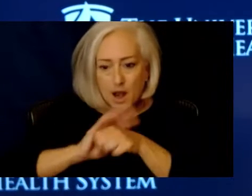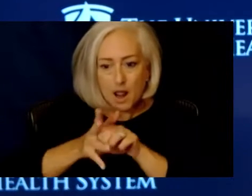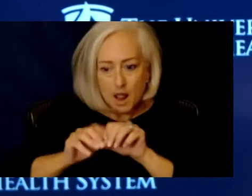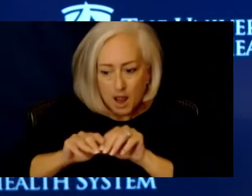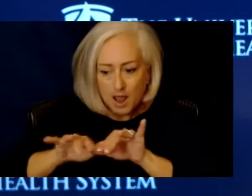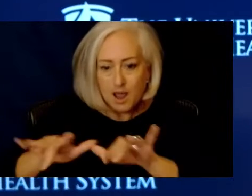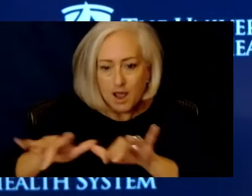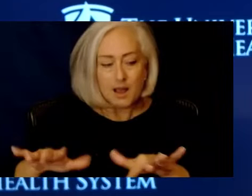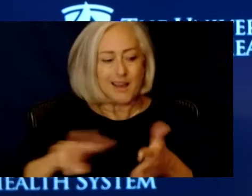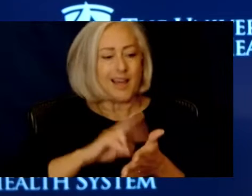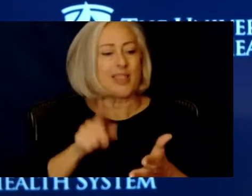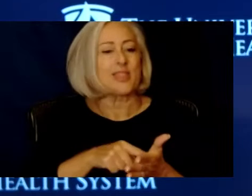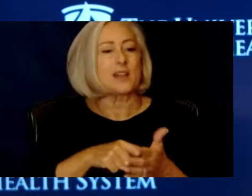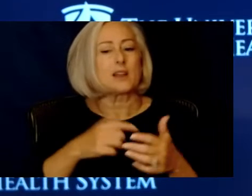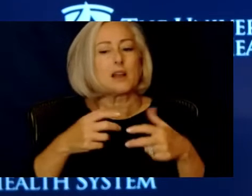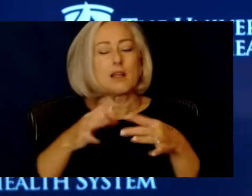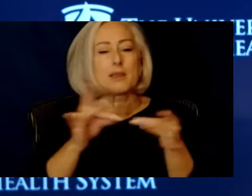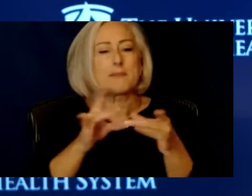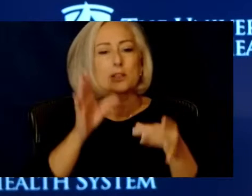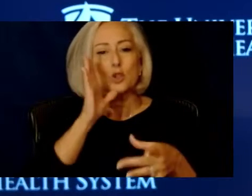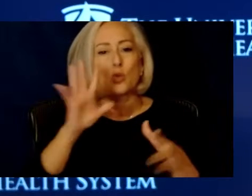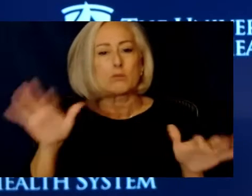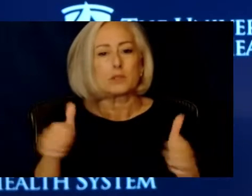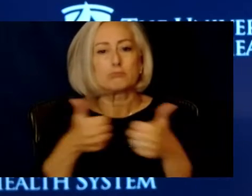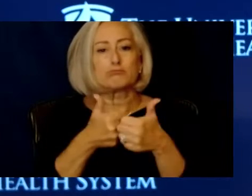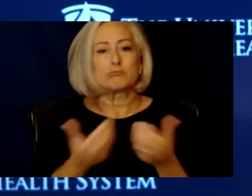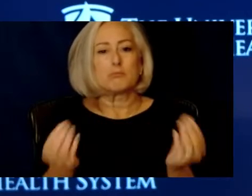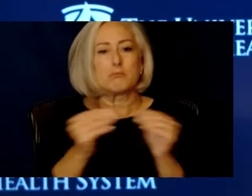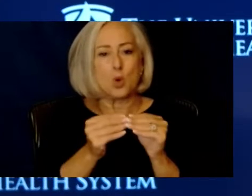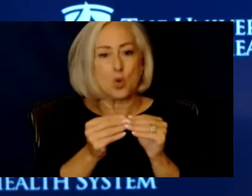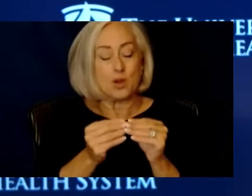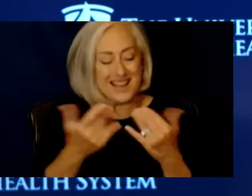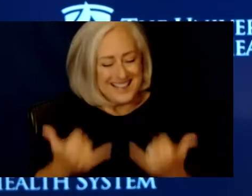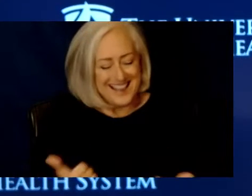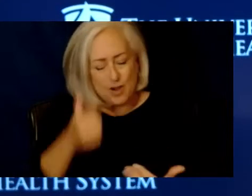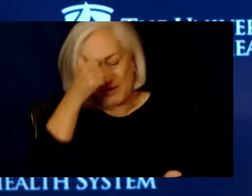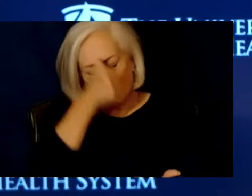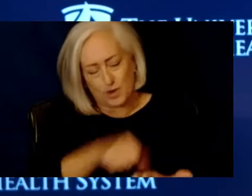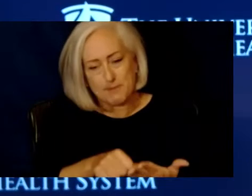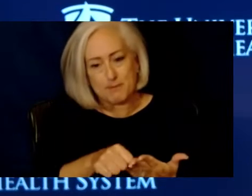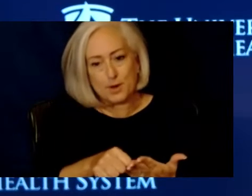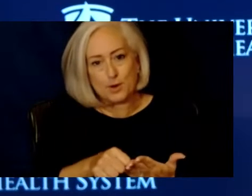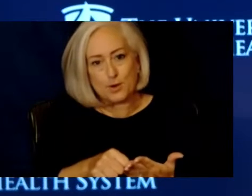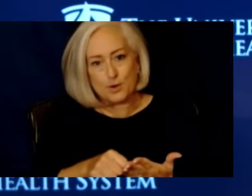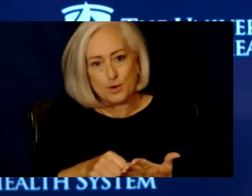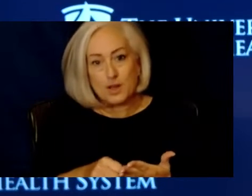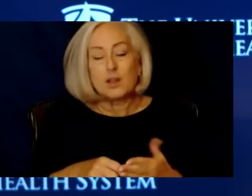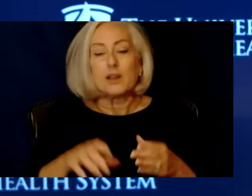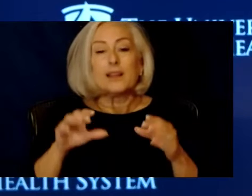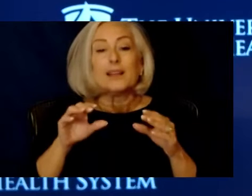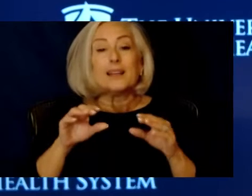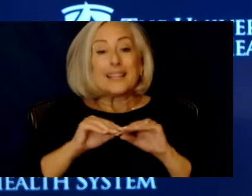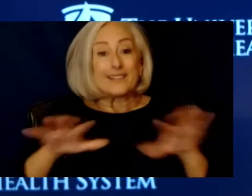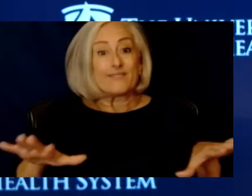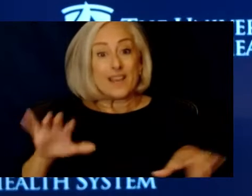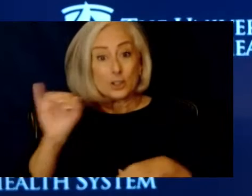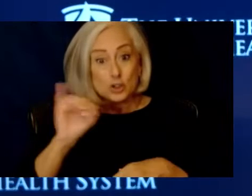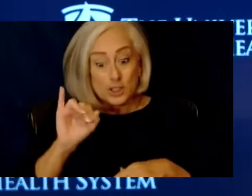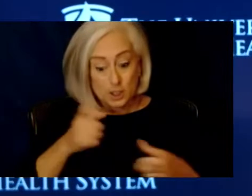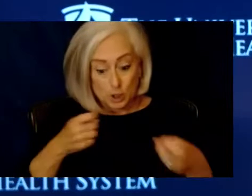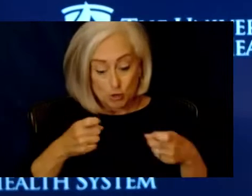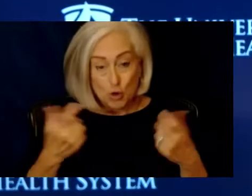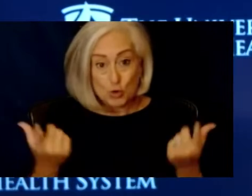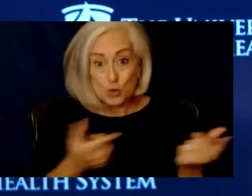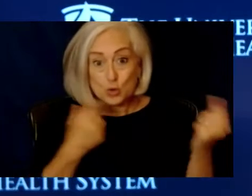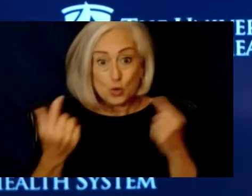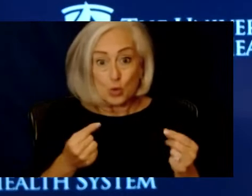challenging. But for right now, what we're saying is, remember, the rules of infection control. What do? They keep you safe, and they